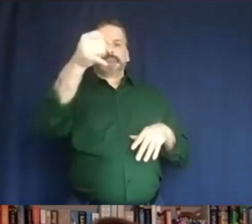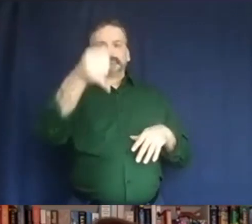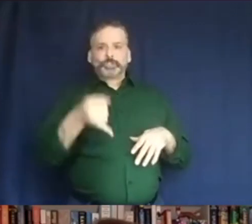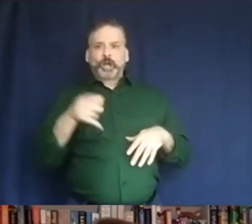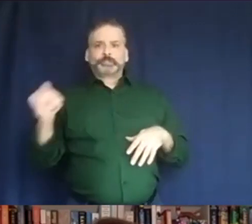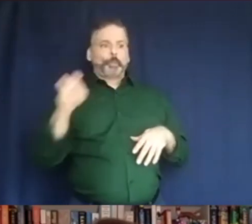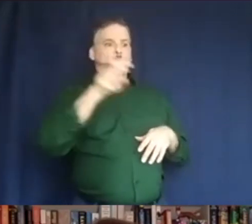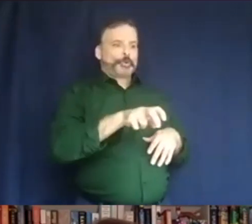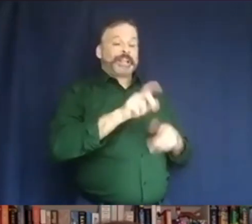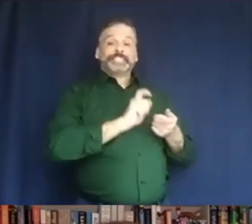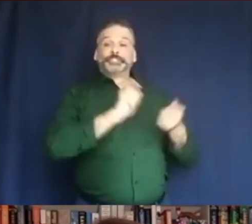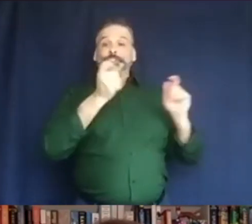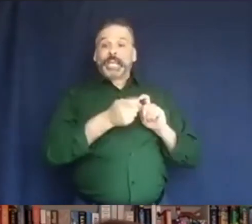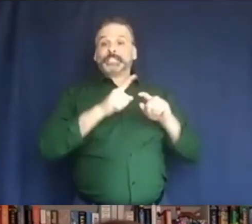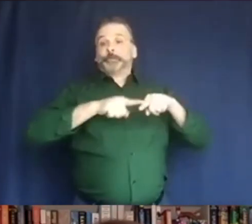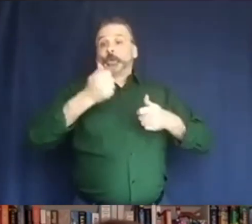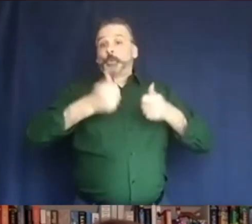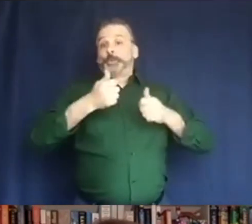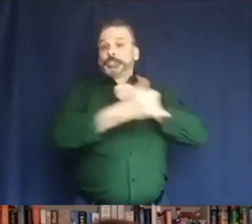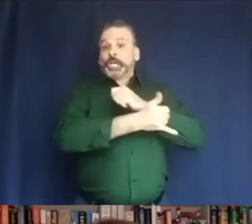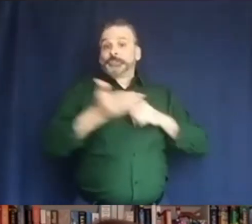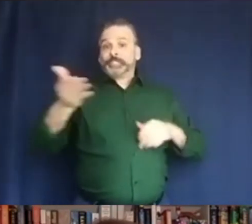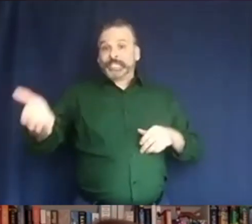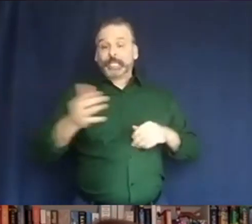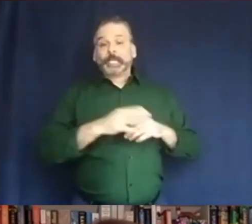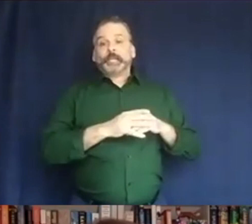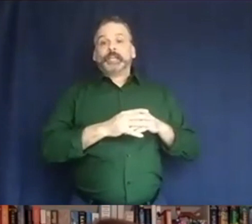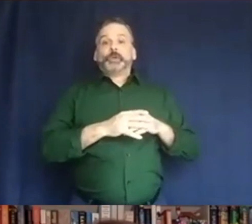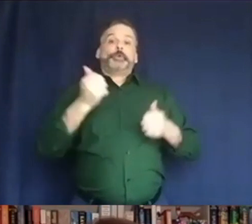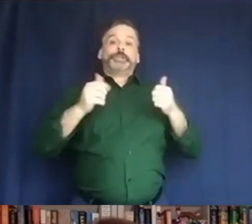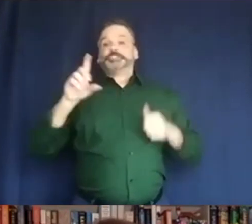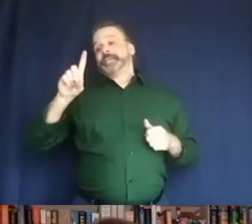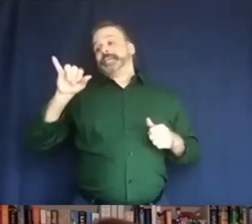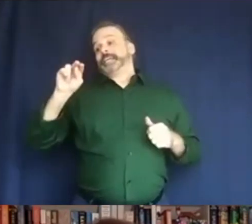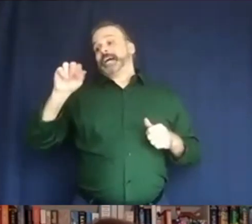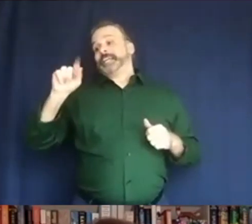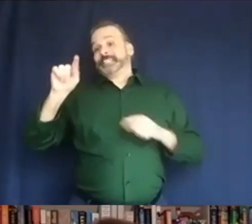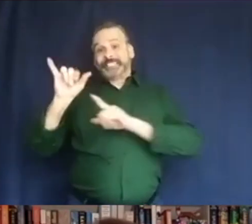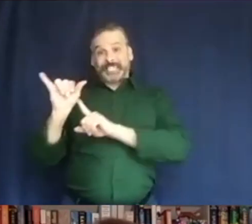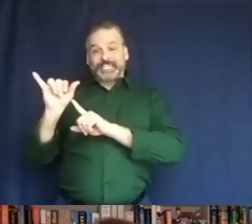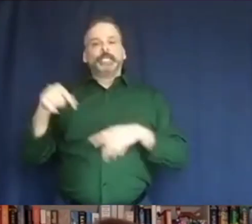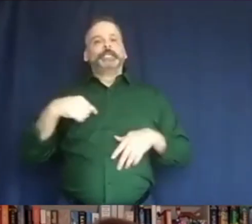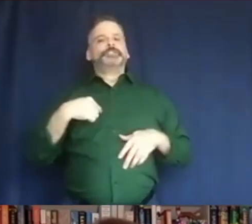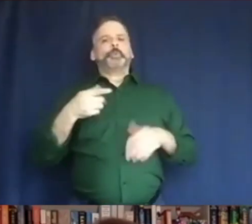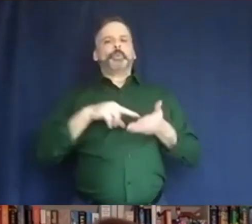changed depending on what country they were in or what like dynasty. And so I was like, oh, what would it mean for then